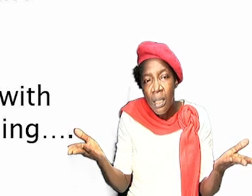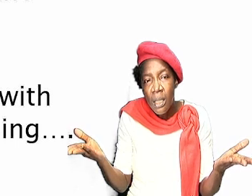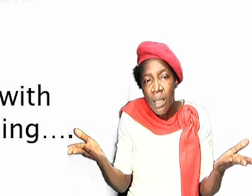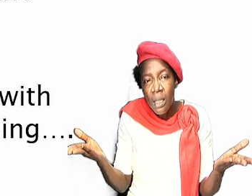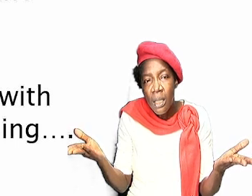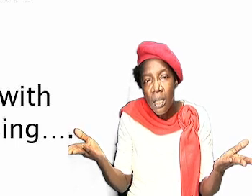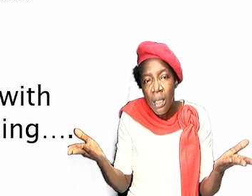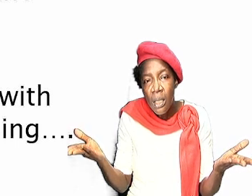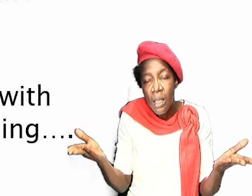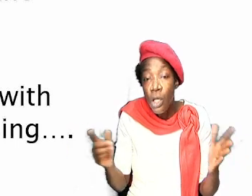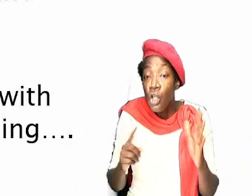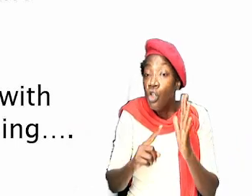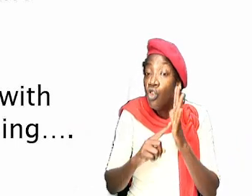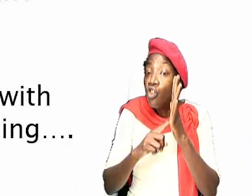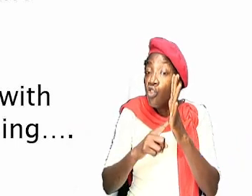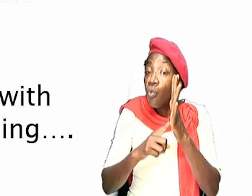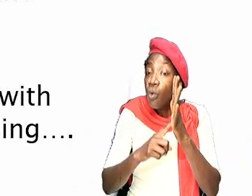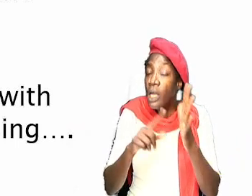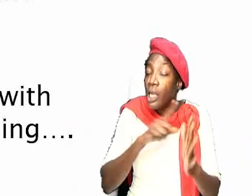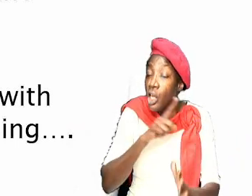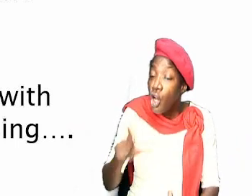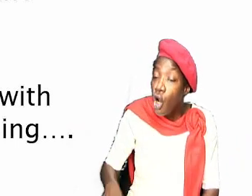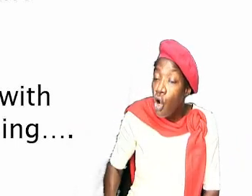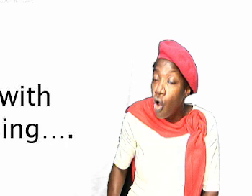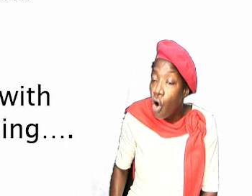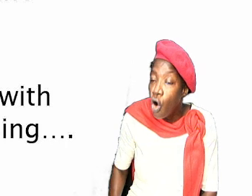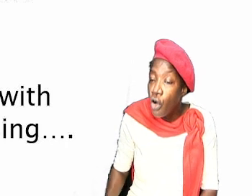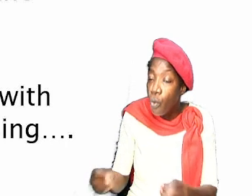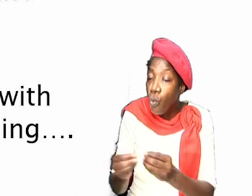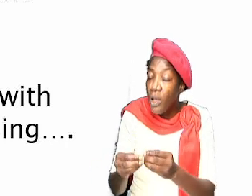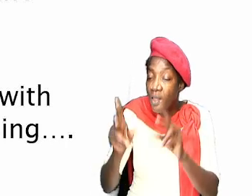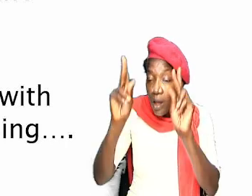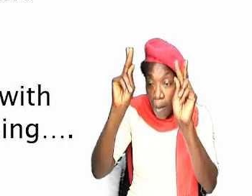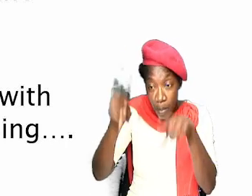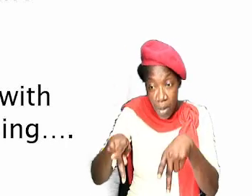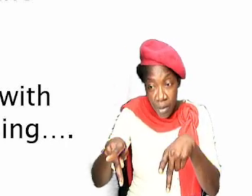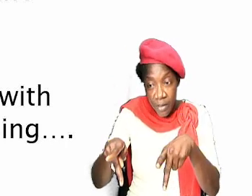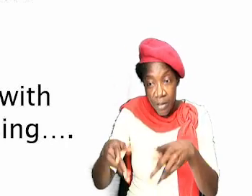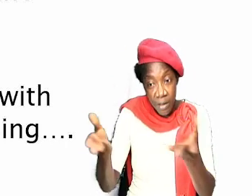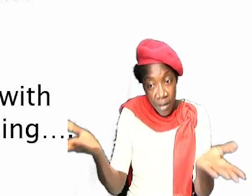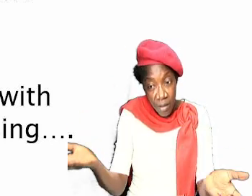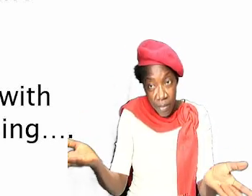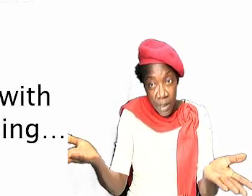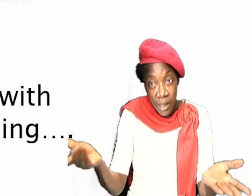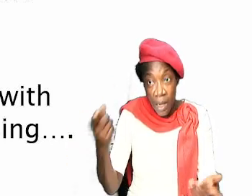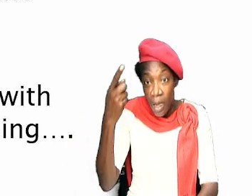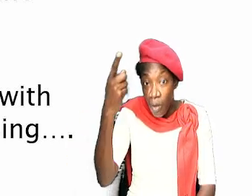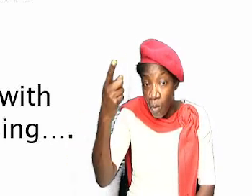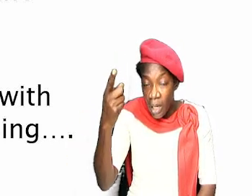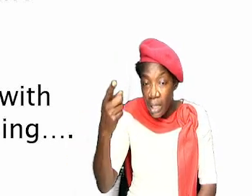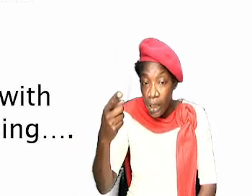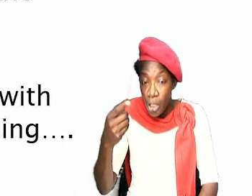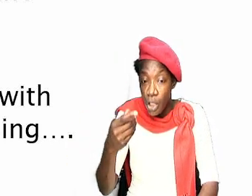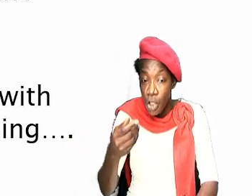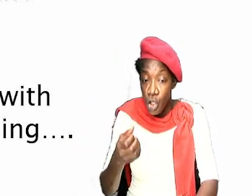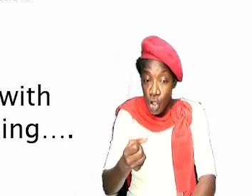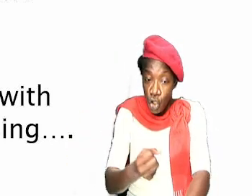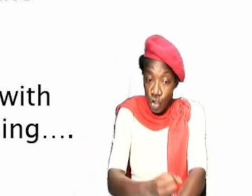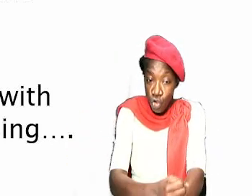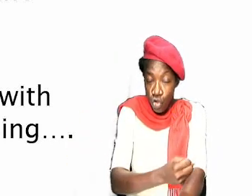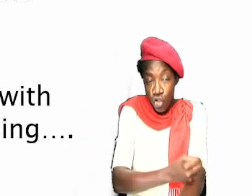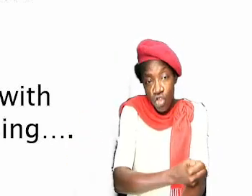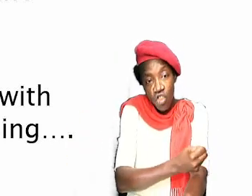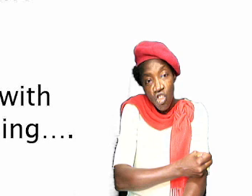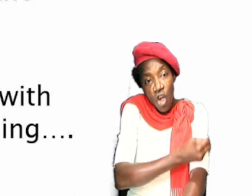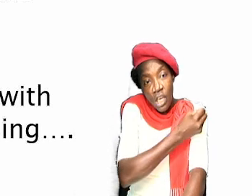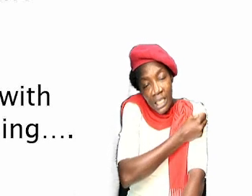of showing that the Lord is with an individual? One of the marks is success, and success,